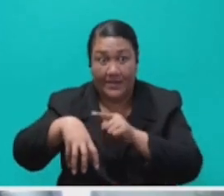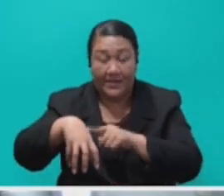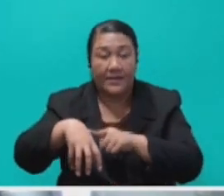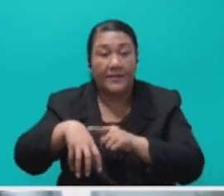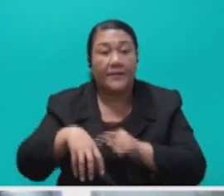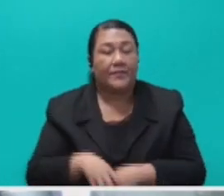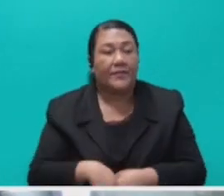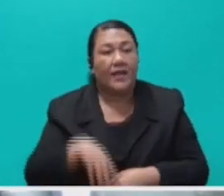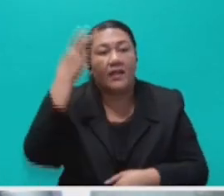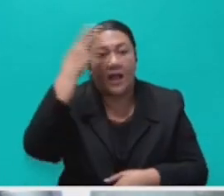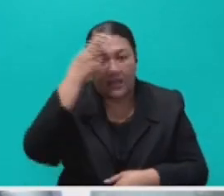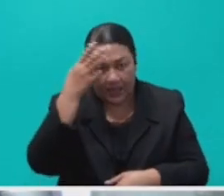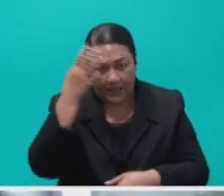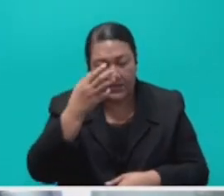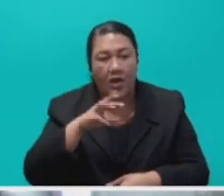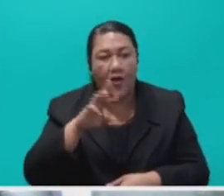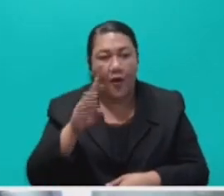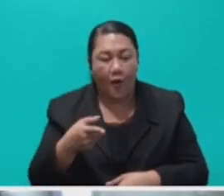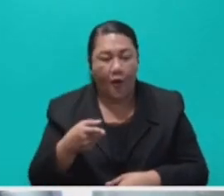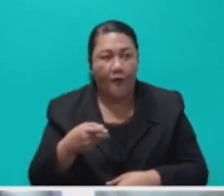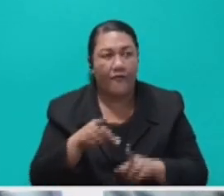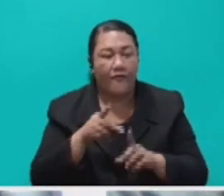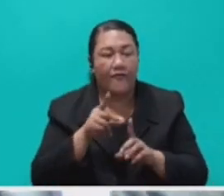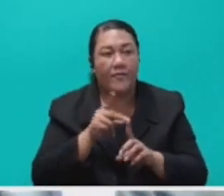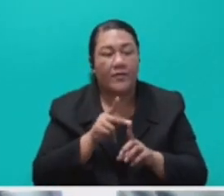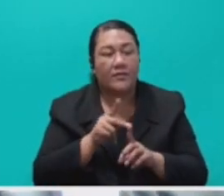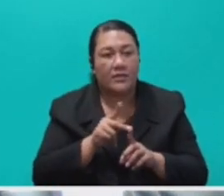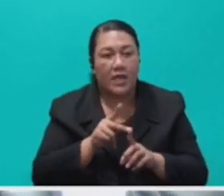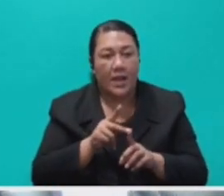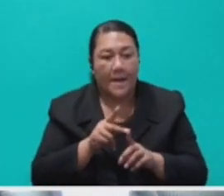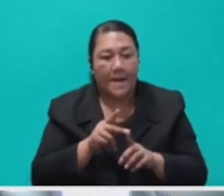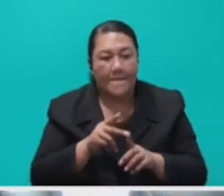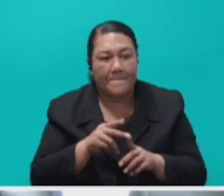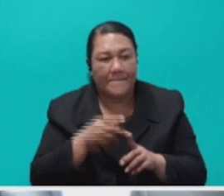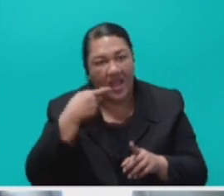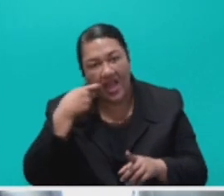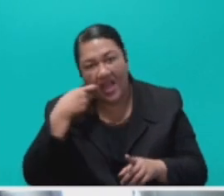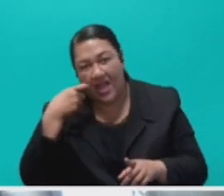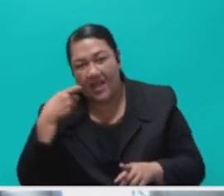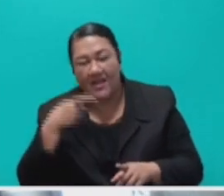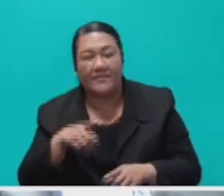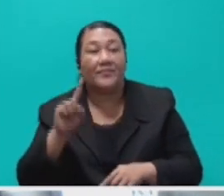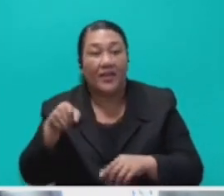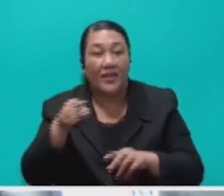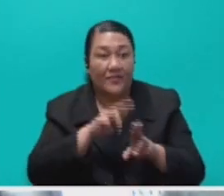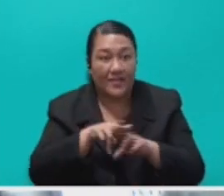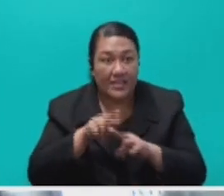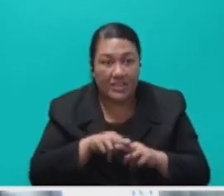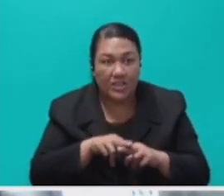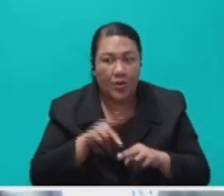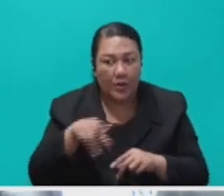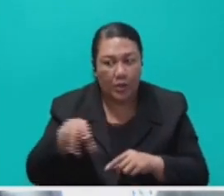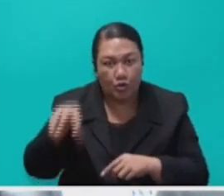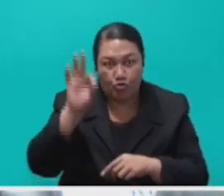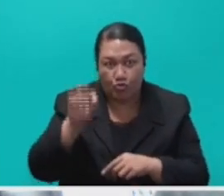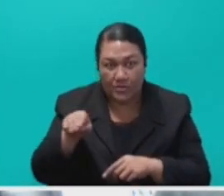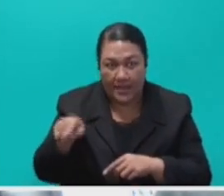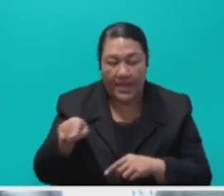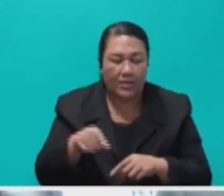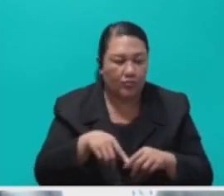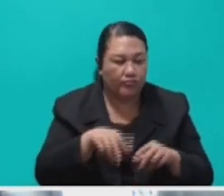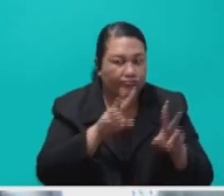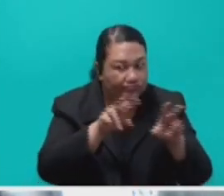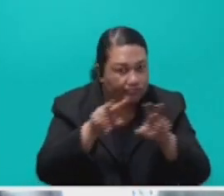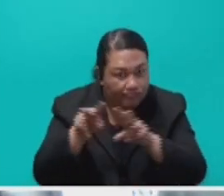the danger of political manipulation. Government might use it to selectively investigate their political opponents